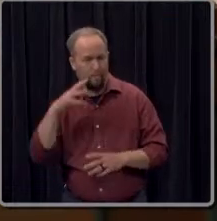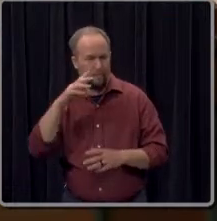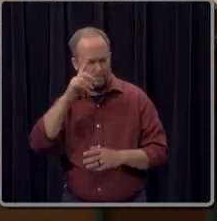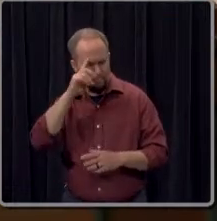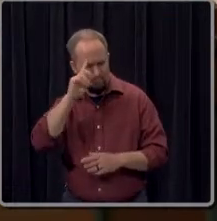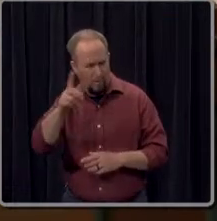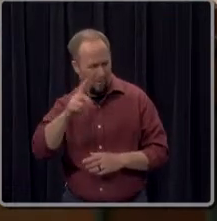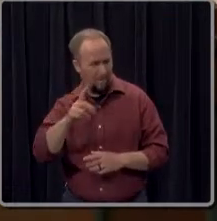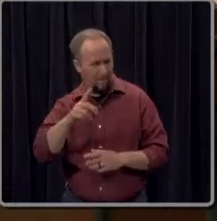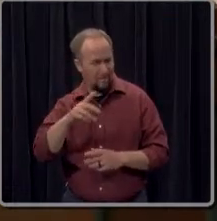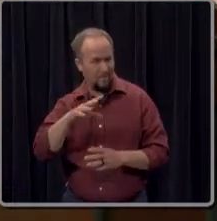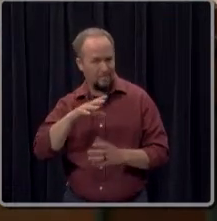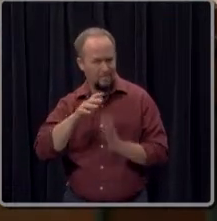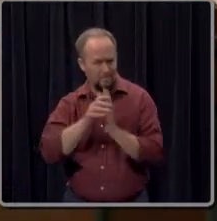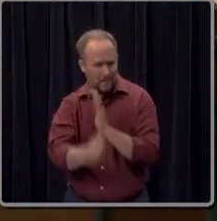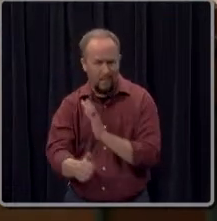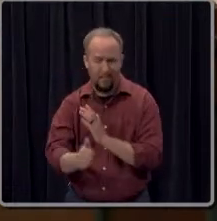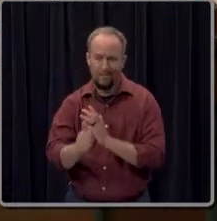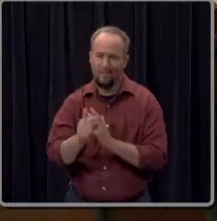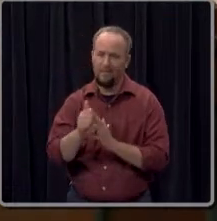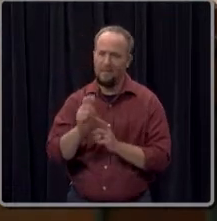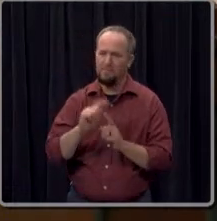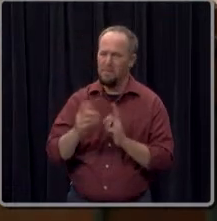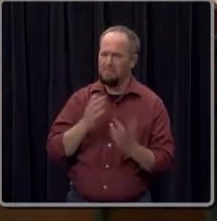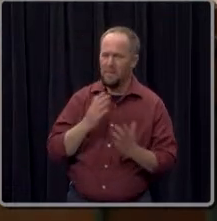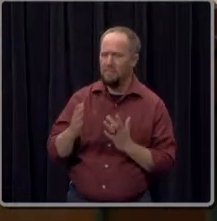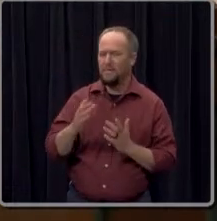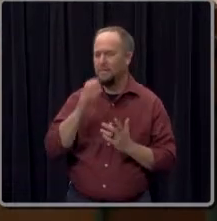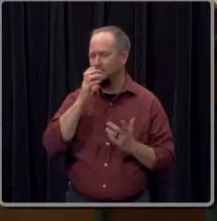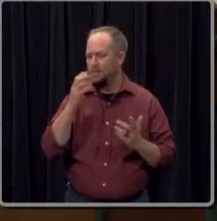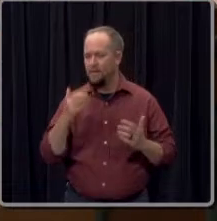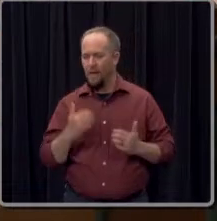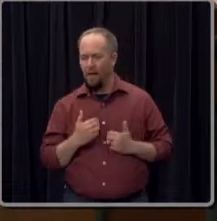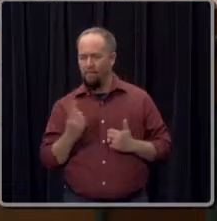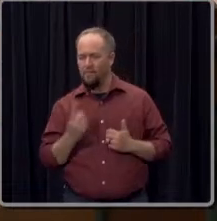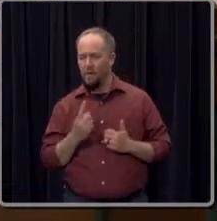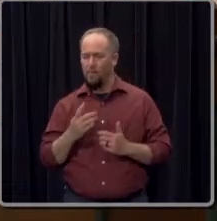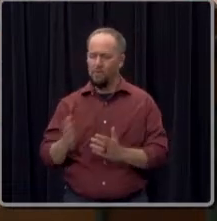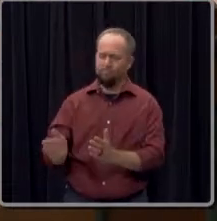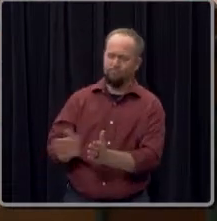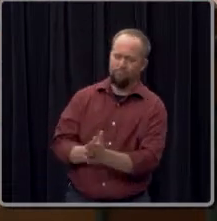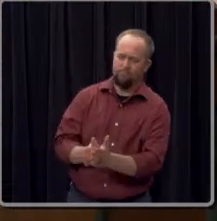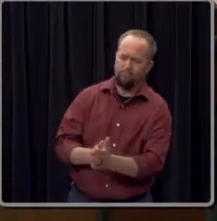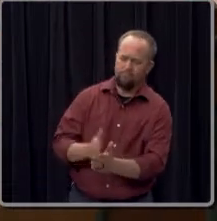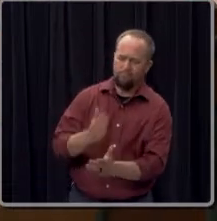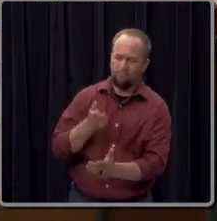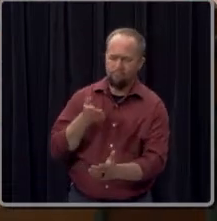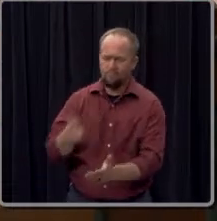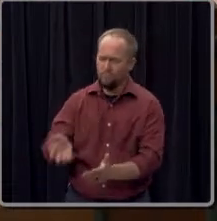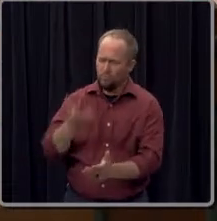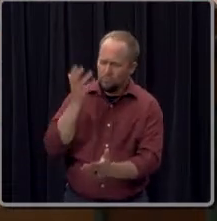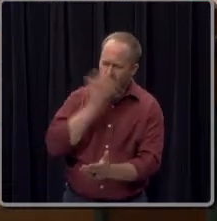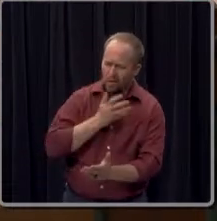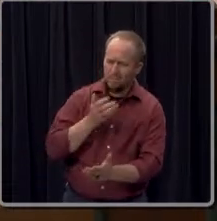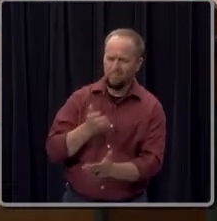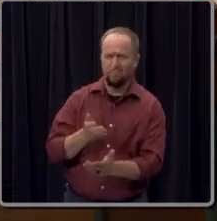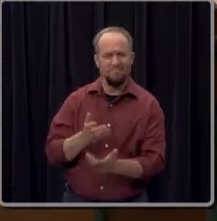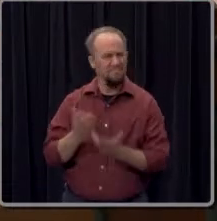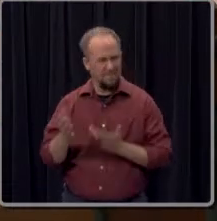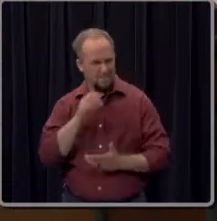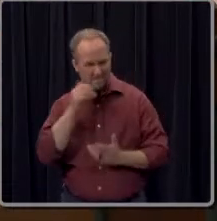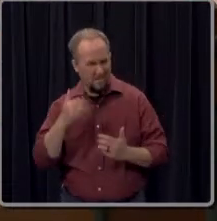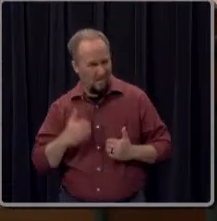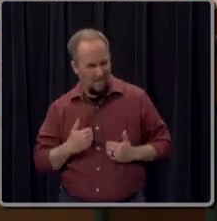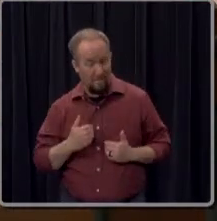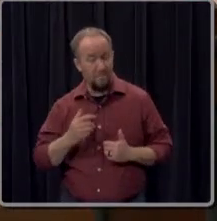smart and talented, but may not have had someone pat them on the back and say, "You are awesome," because not